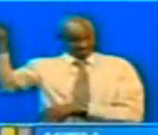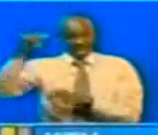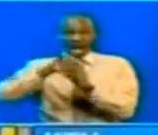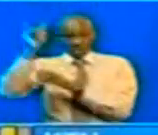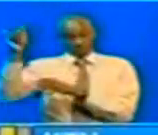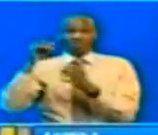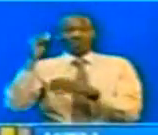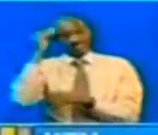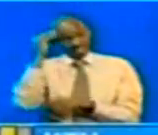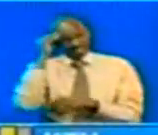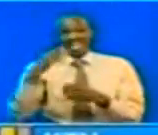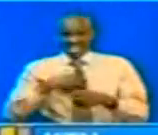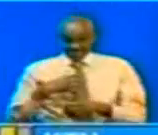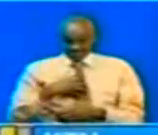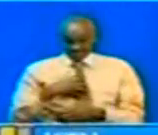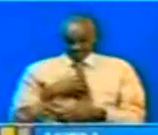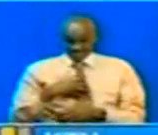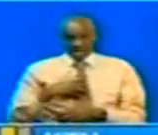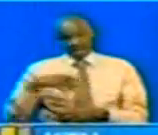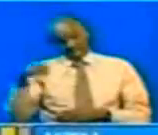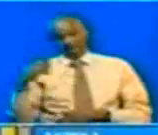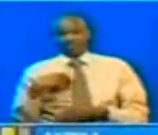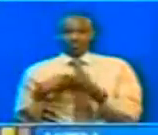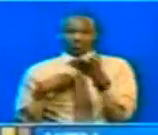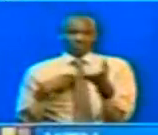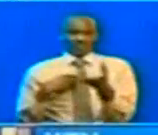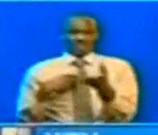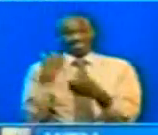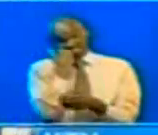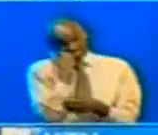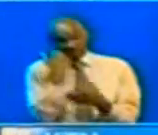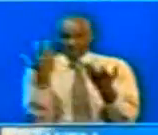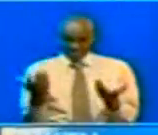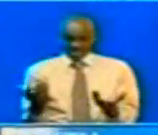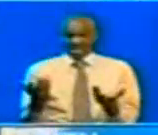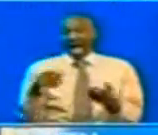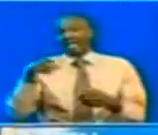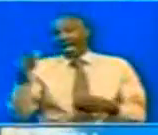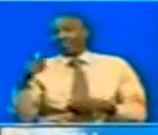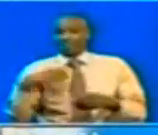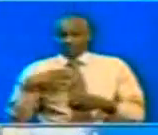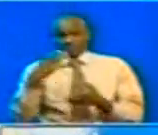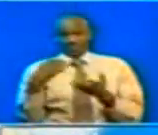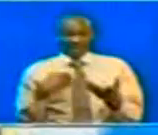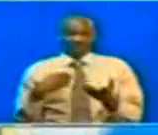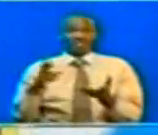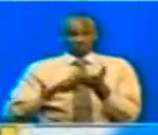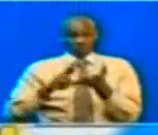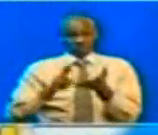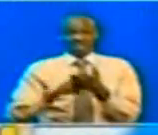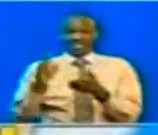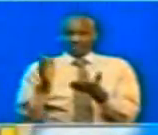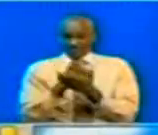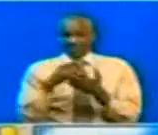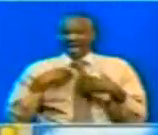study leave. Mm-hmm. And there are those who are probably indisposed because they are unwell. Yes. And those, again, your human resource department would have